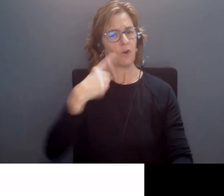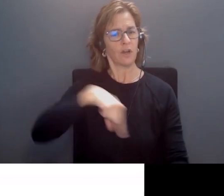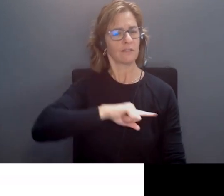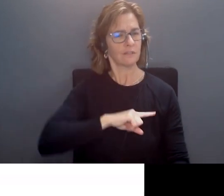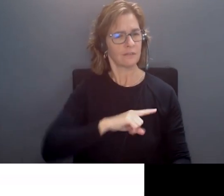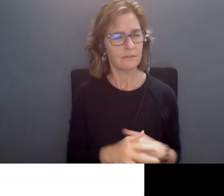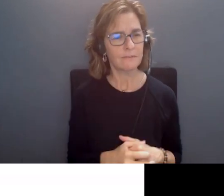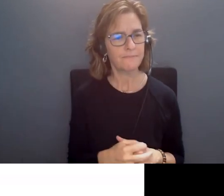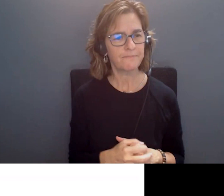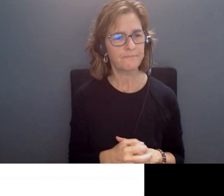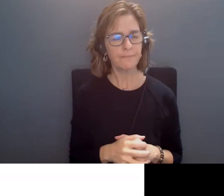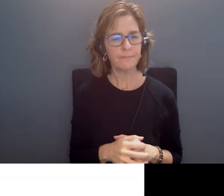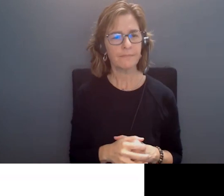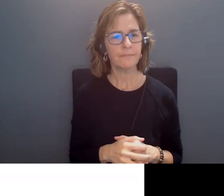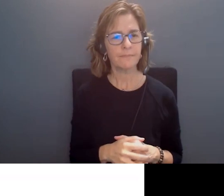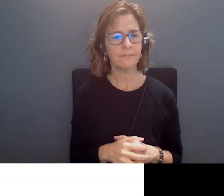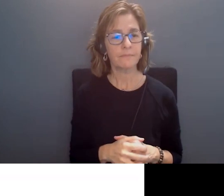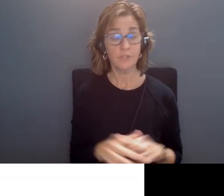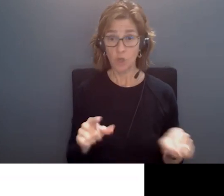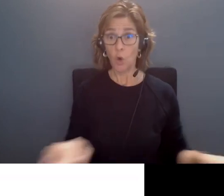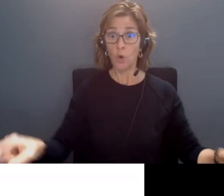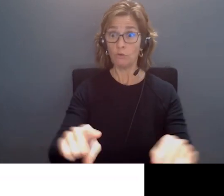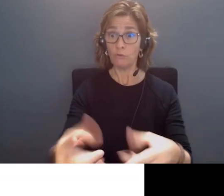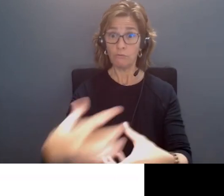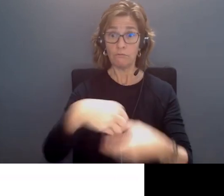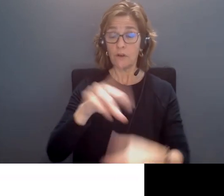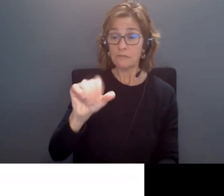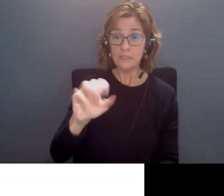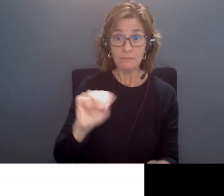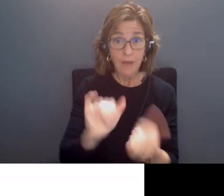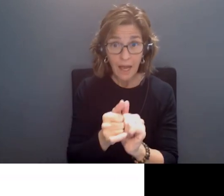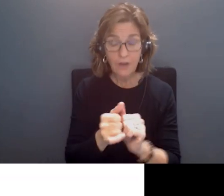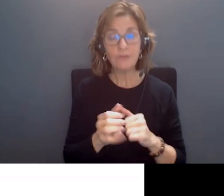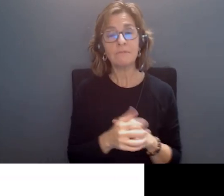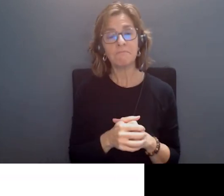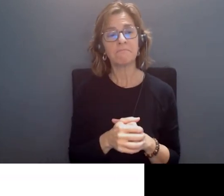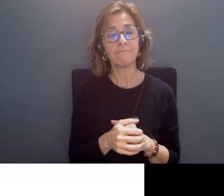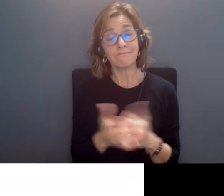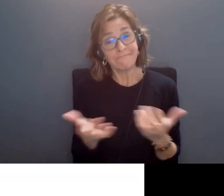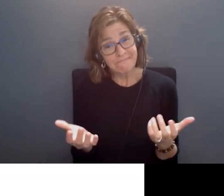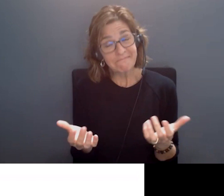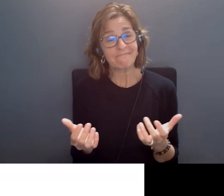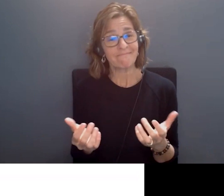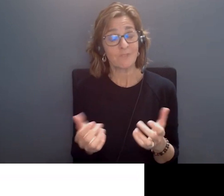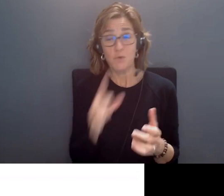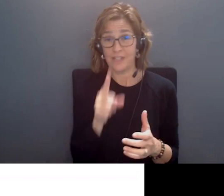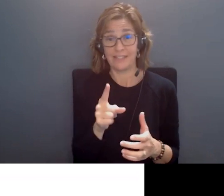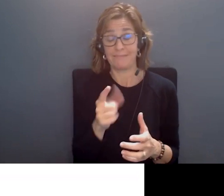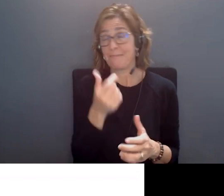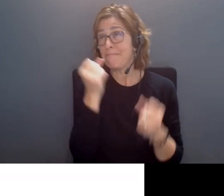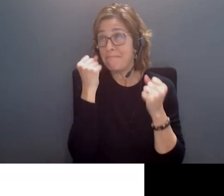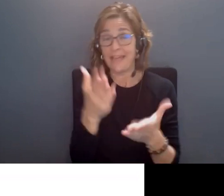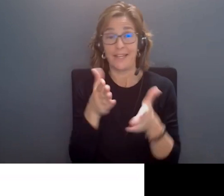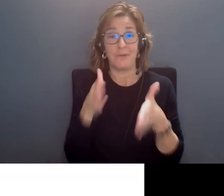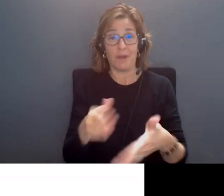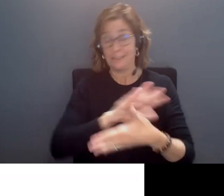So, how exactly can you participate in DEAM? Well, to be honest, there are endless ways you can